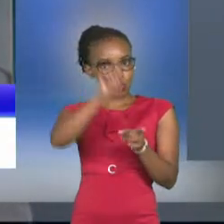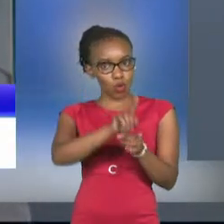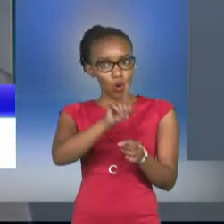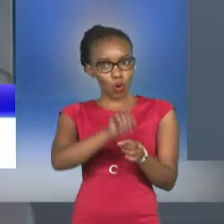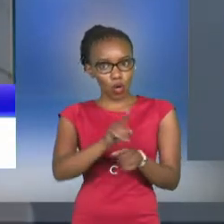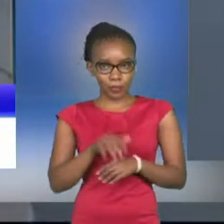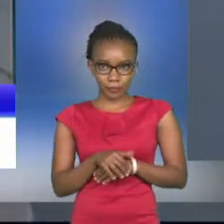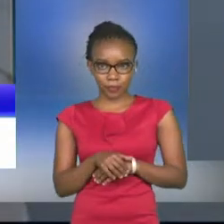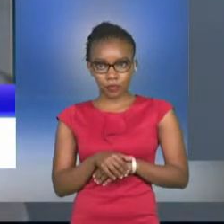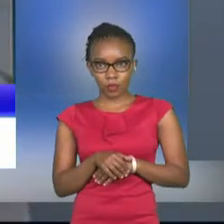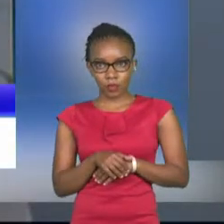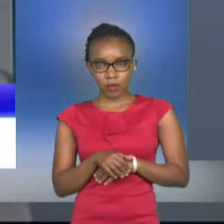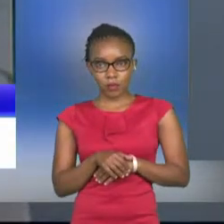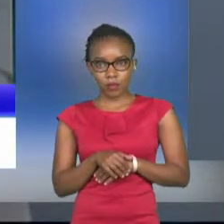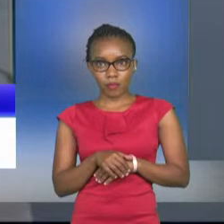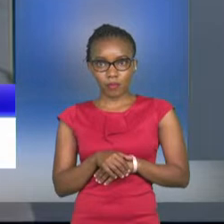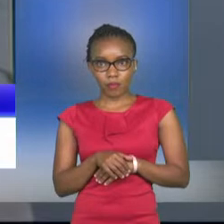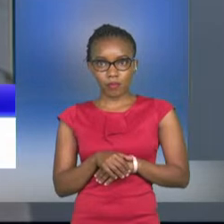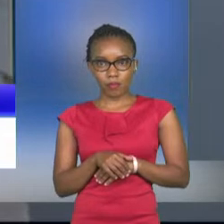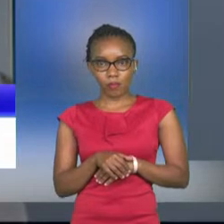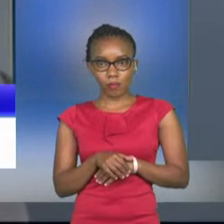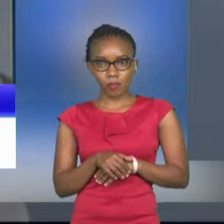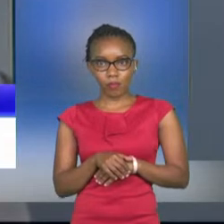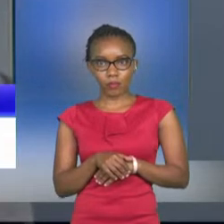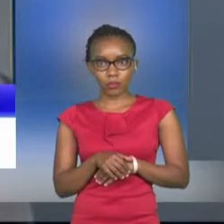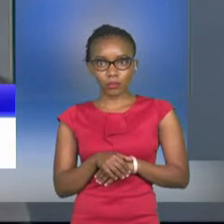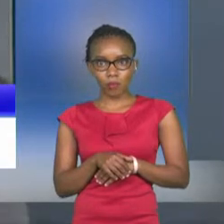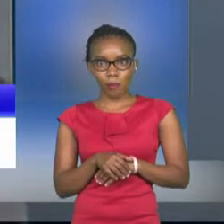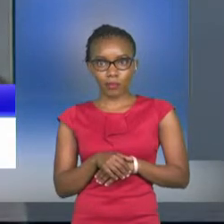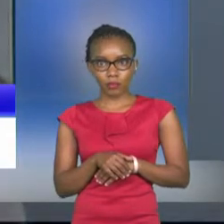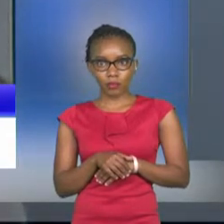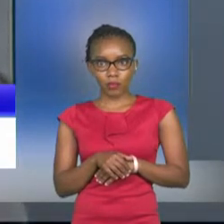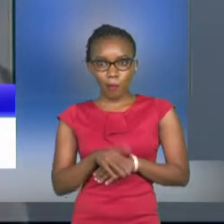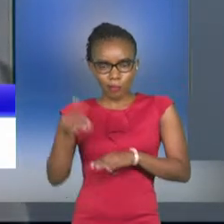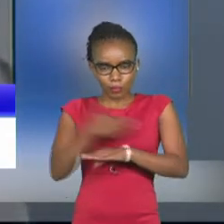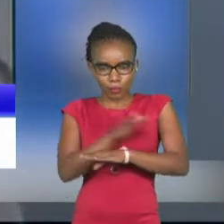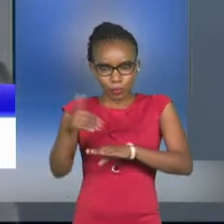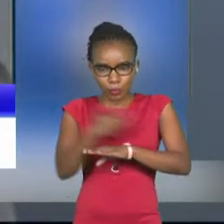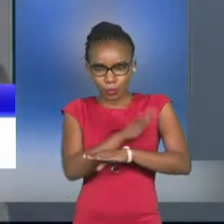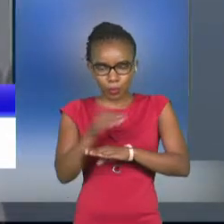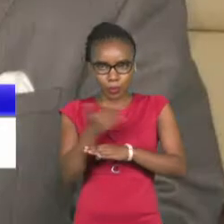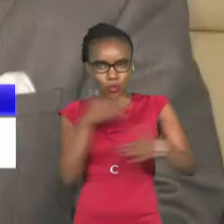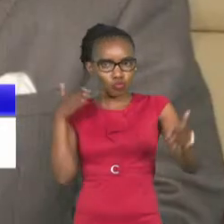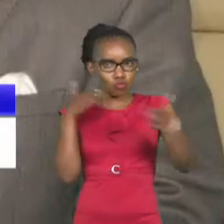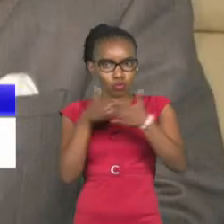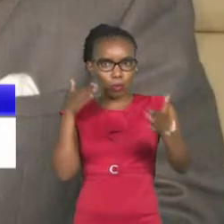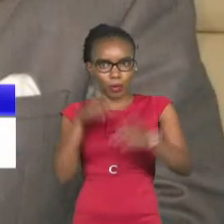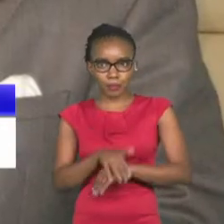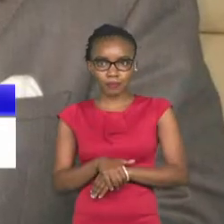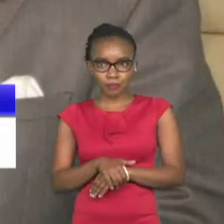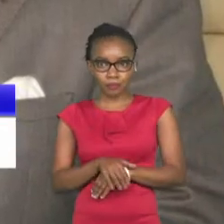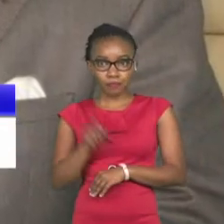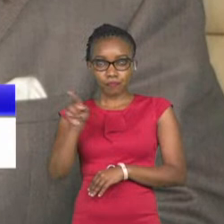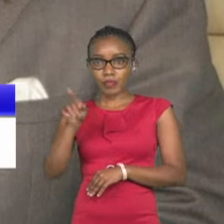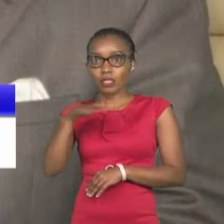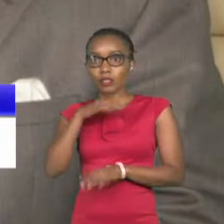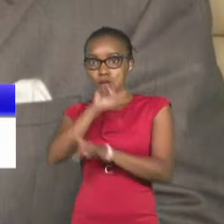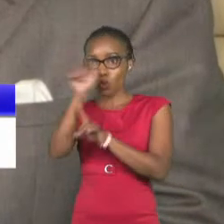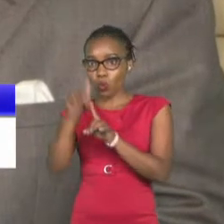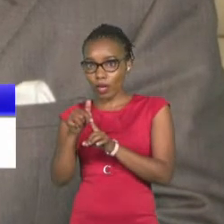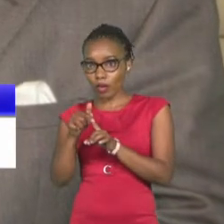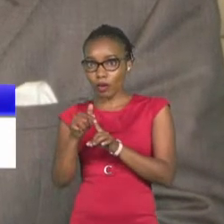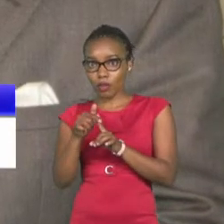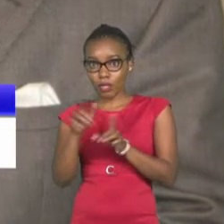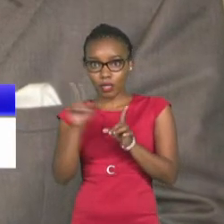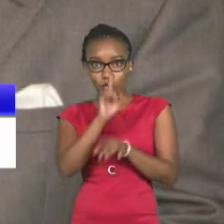to close the windows and the vichorochoros of Goldenberg was made. Nyatae died on February 1st at